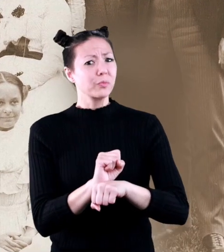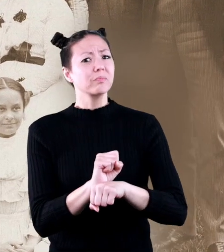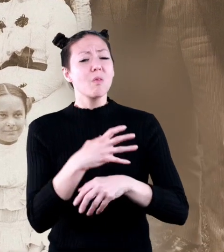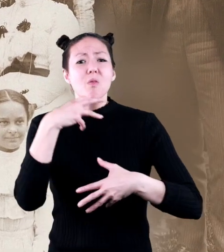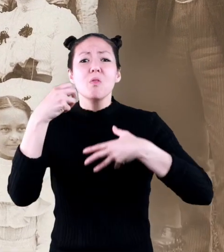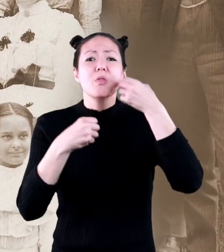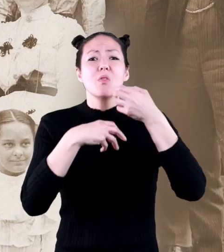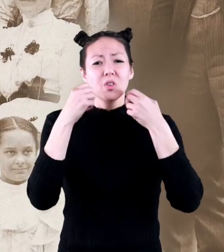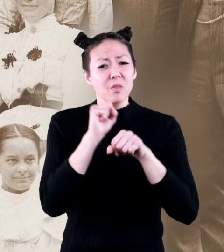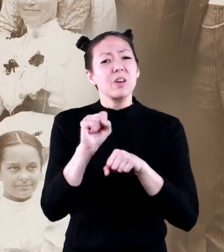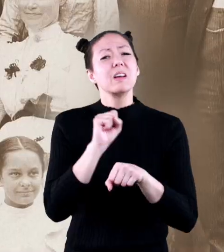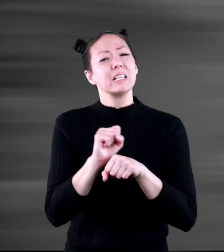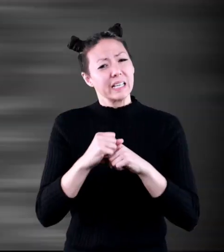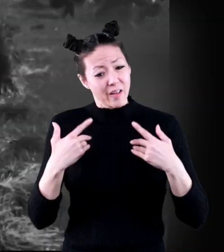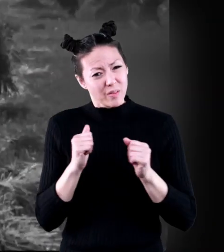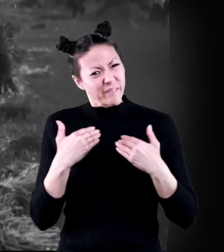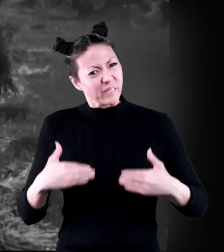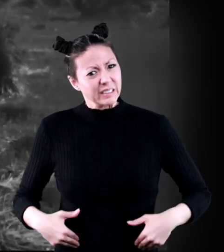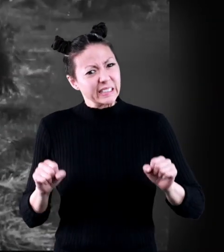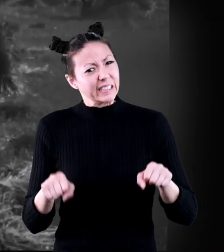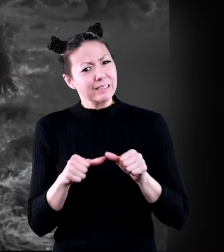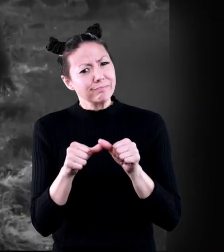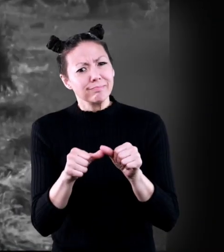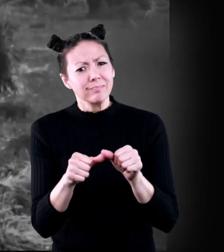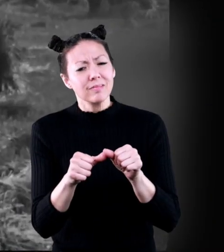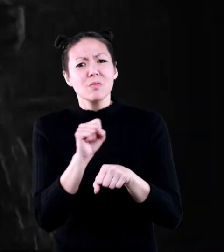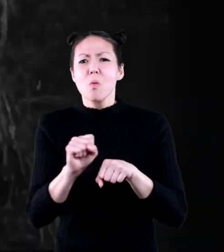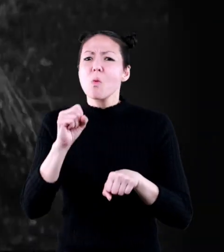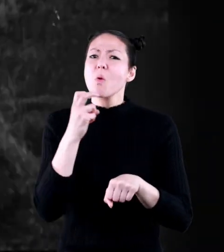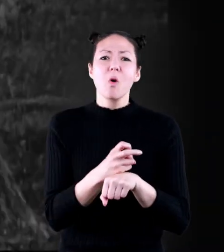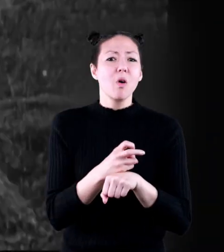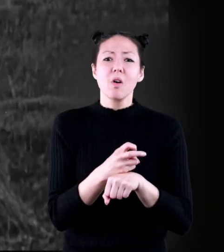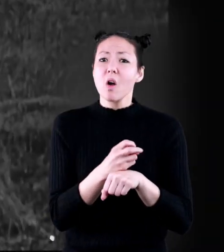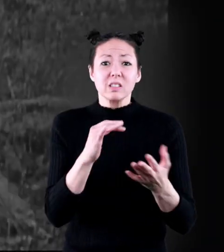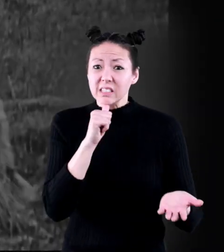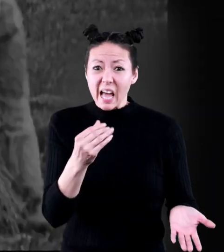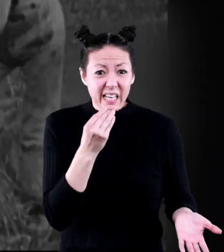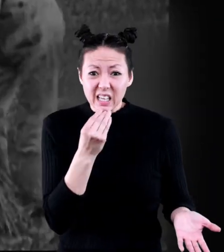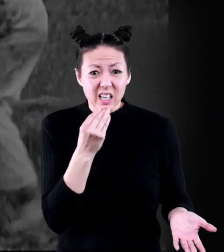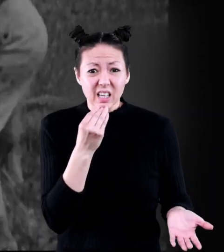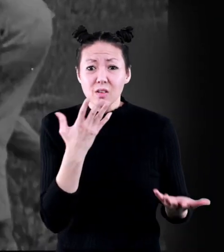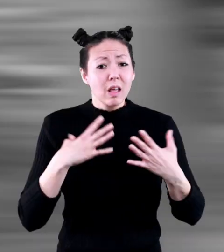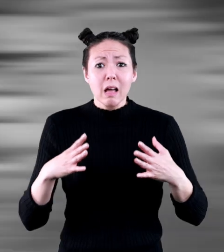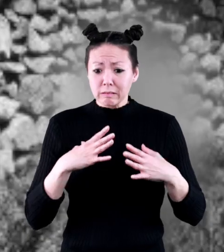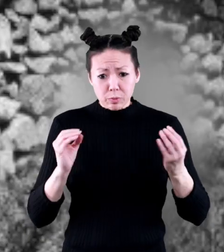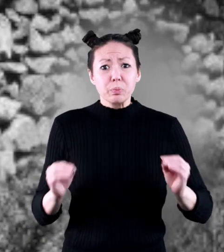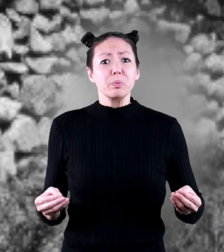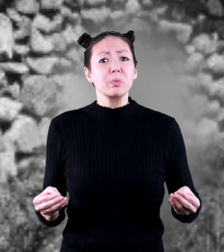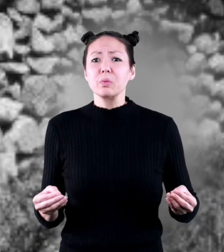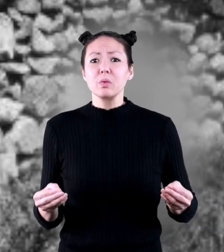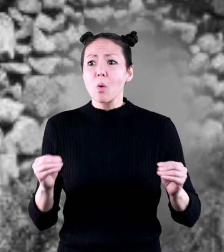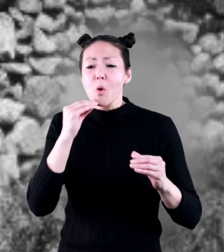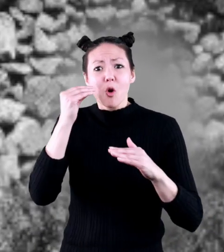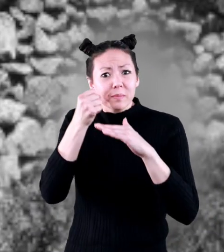worked as they were physically able. They worked hard, or they did not eat, or have any clothes to wear, or have a